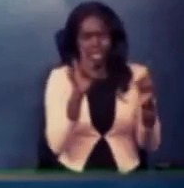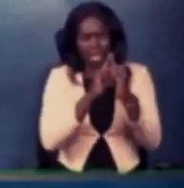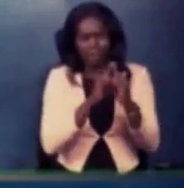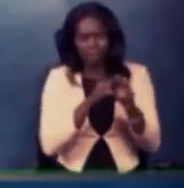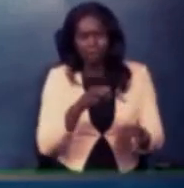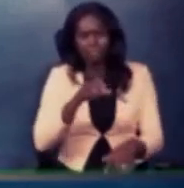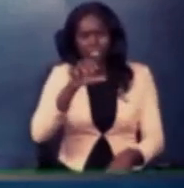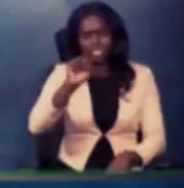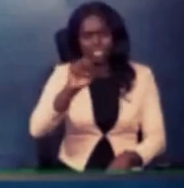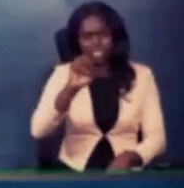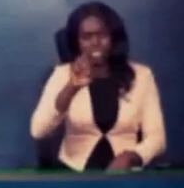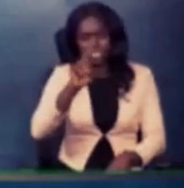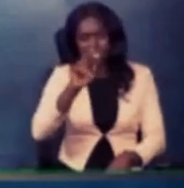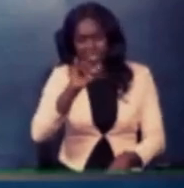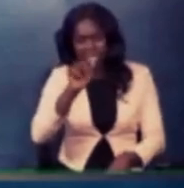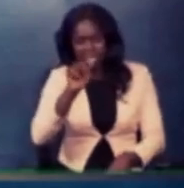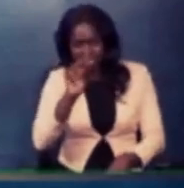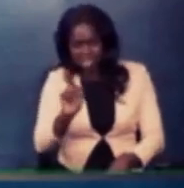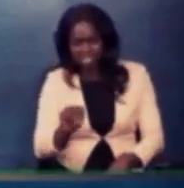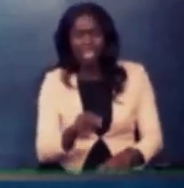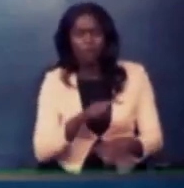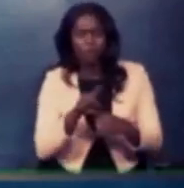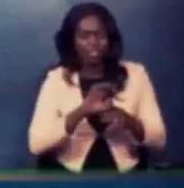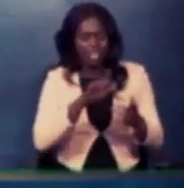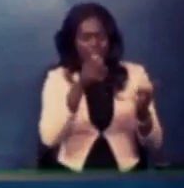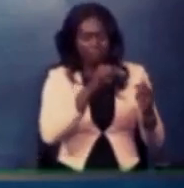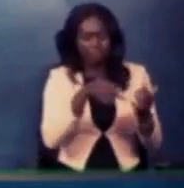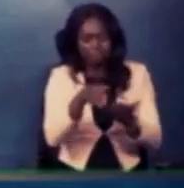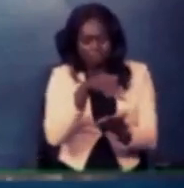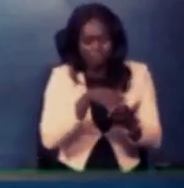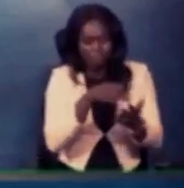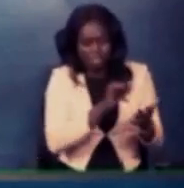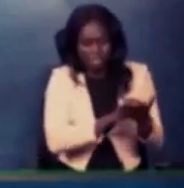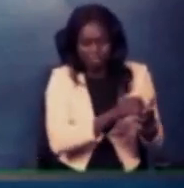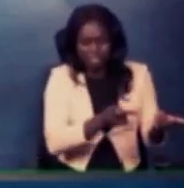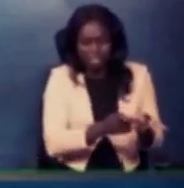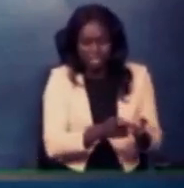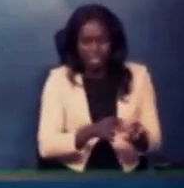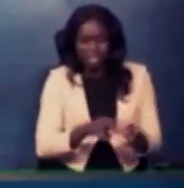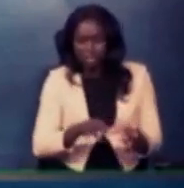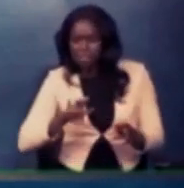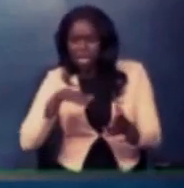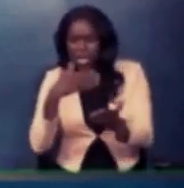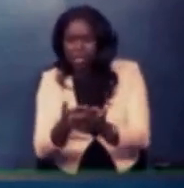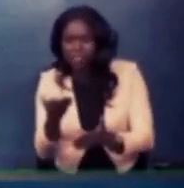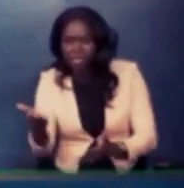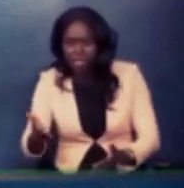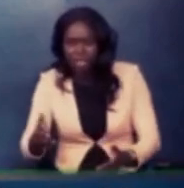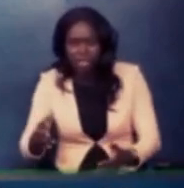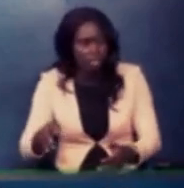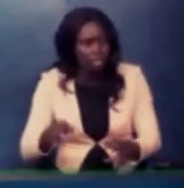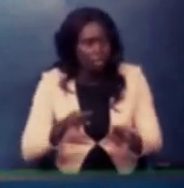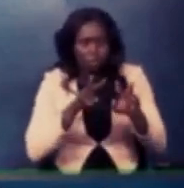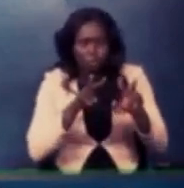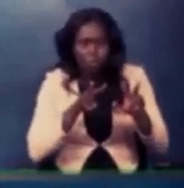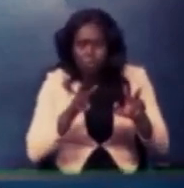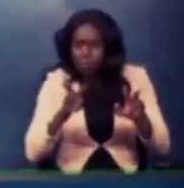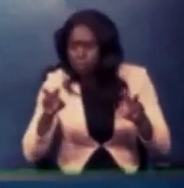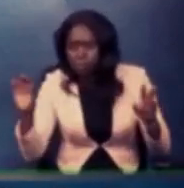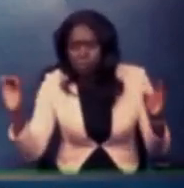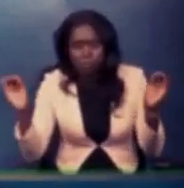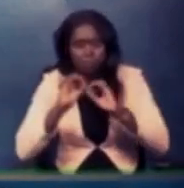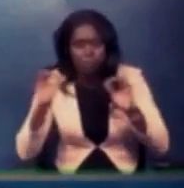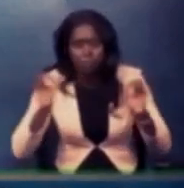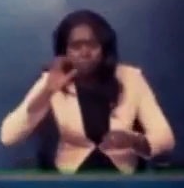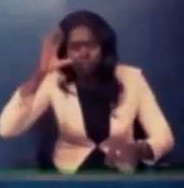when they come to the uttermost part of the Syrian, behold, no man was there. What happened? For the Lord